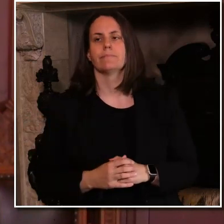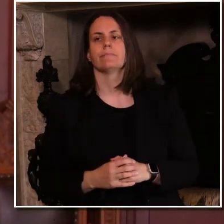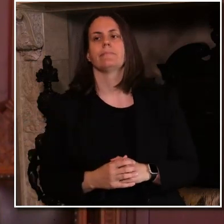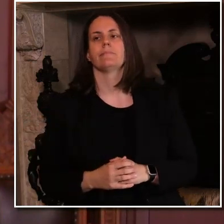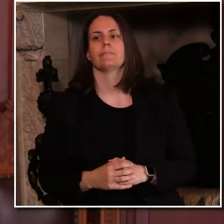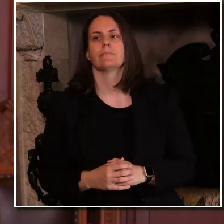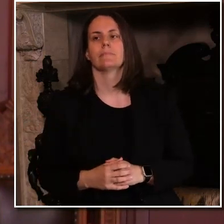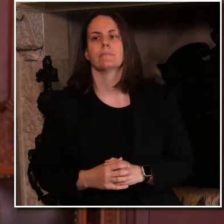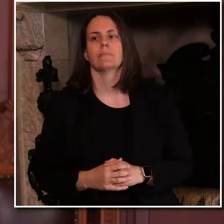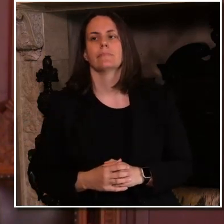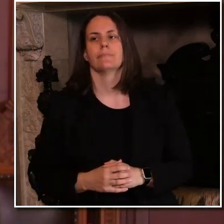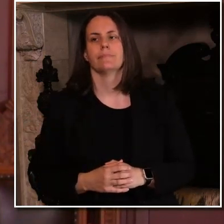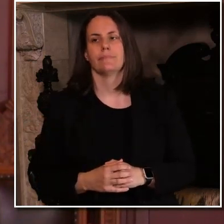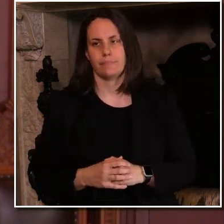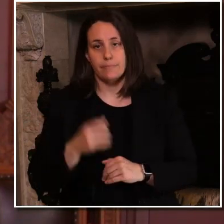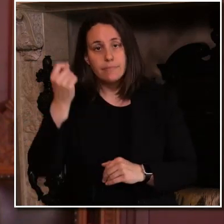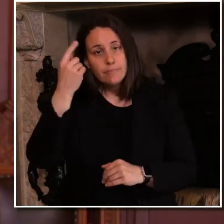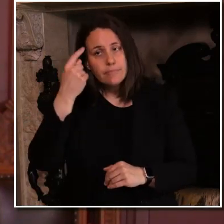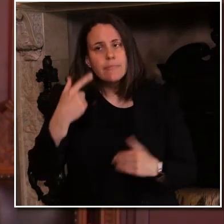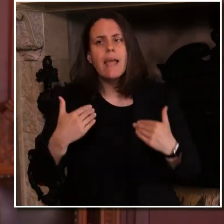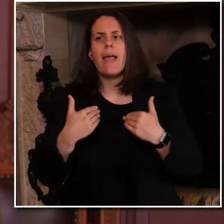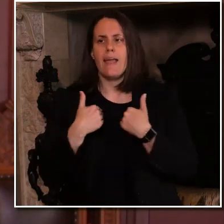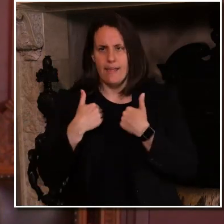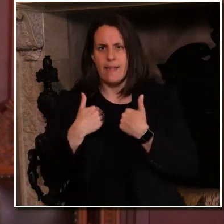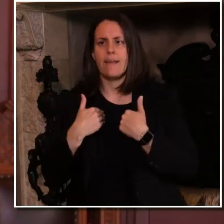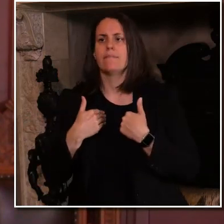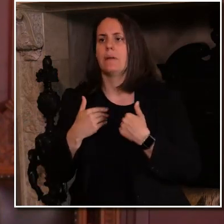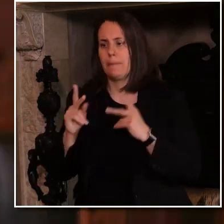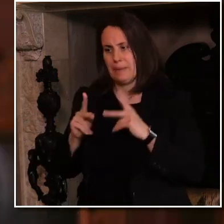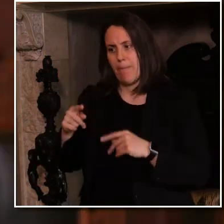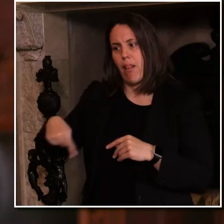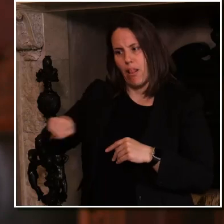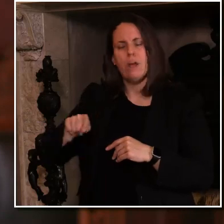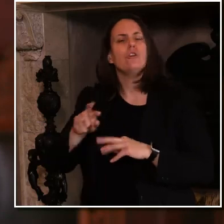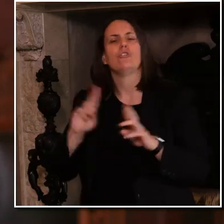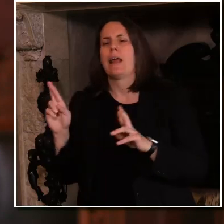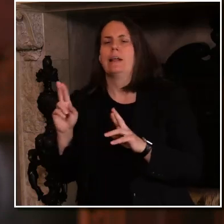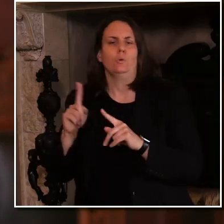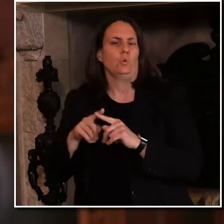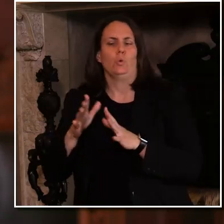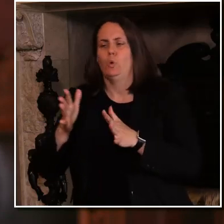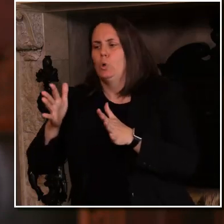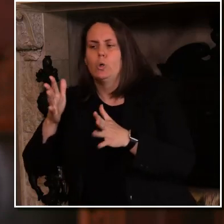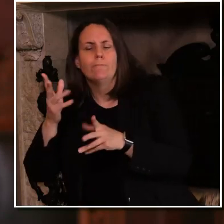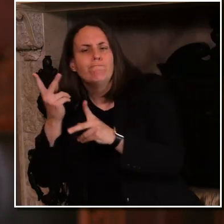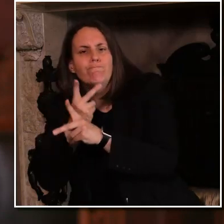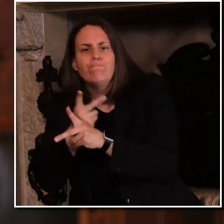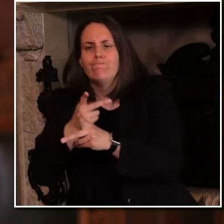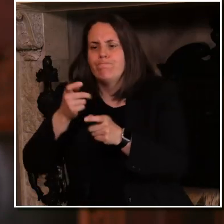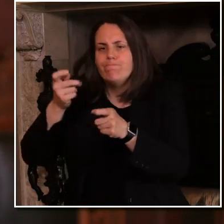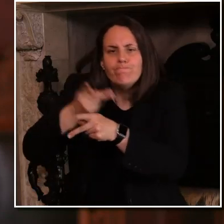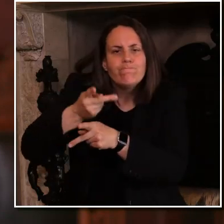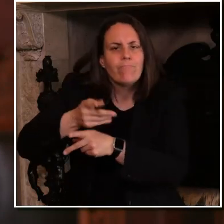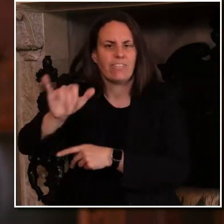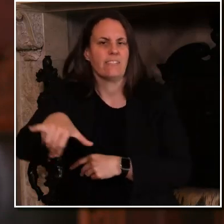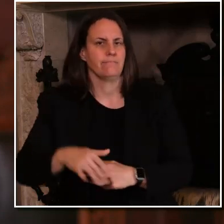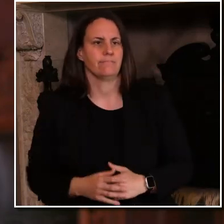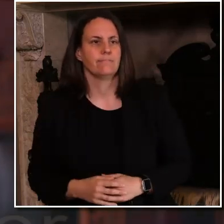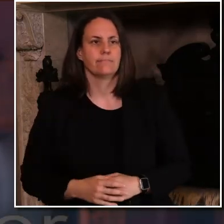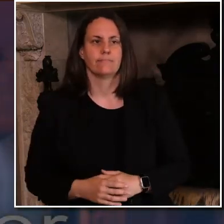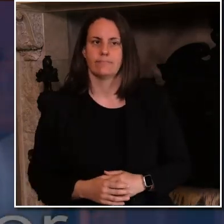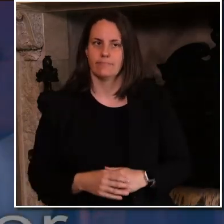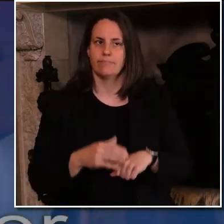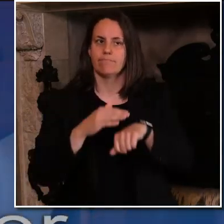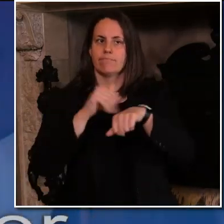of people working on that right now. That was good. Thank you, Victor. Now to Addie Bank from